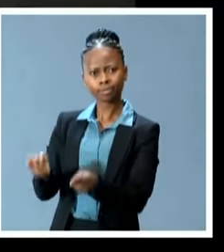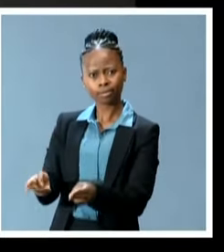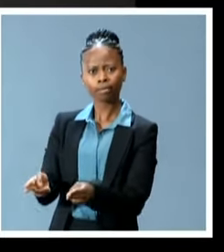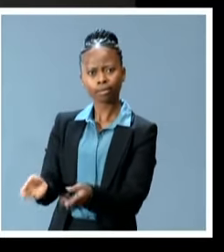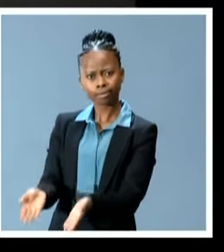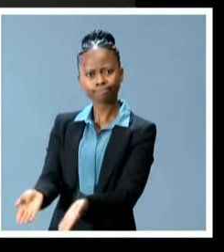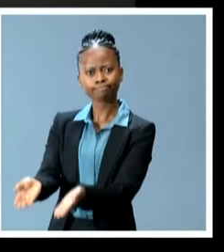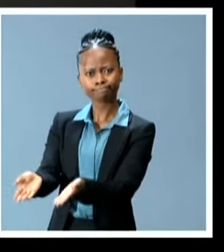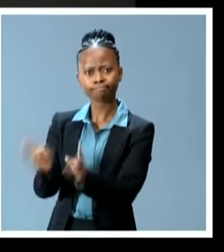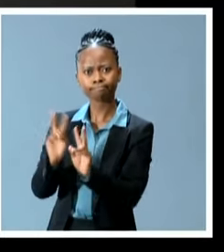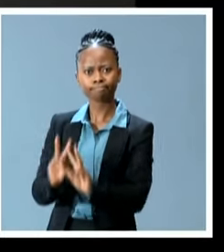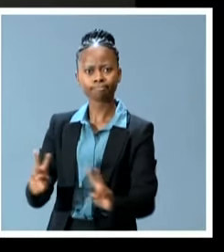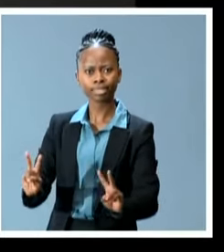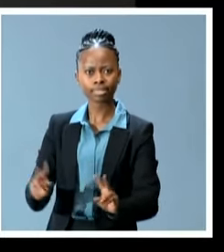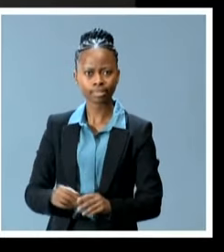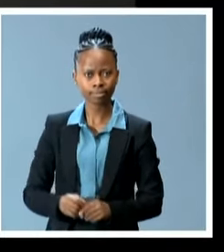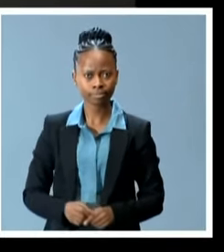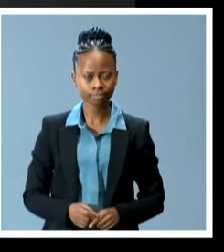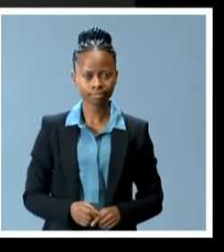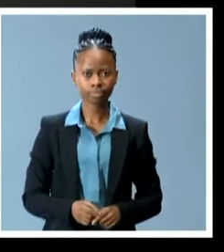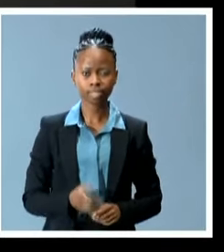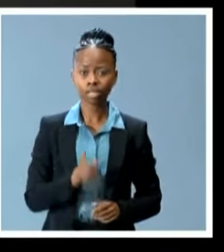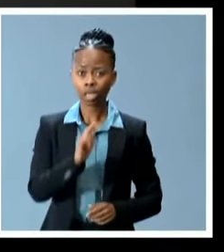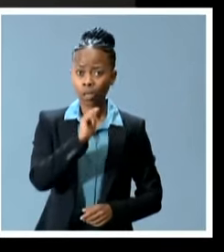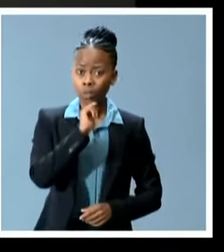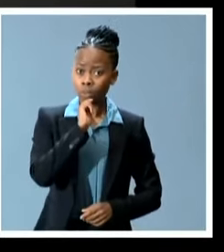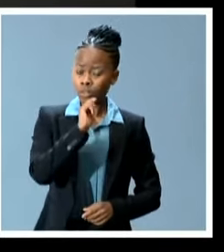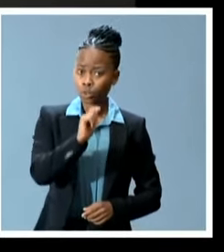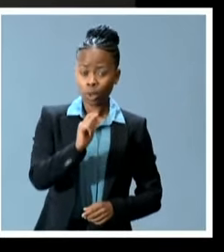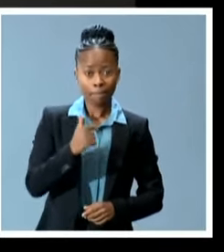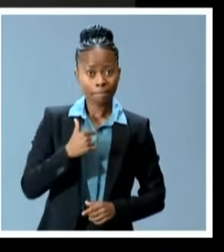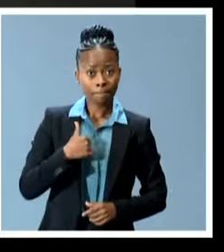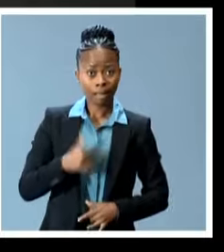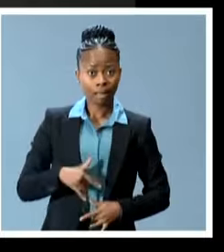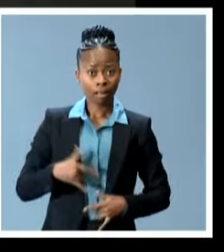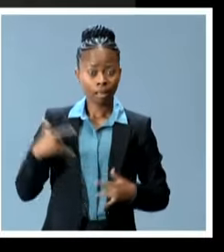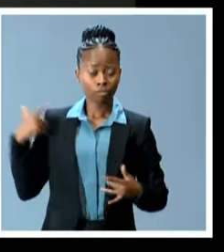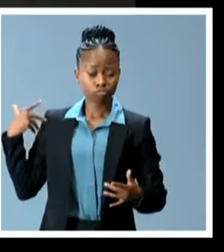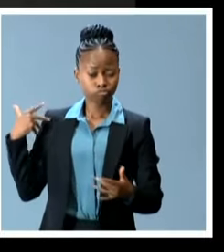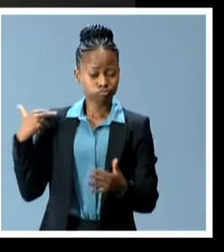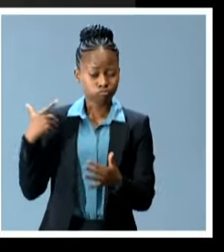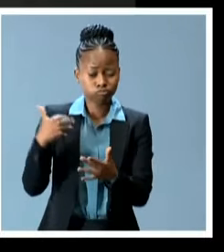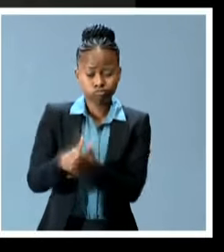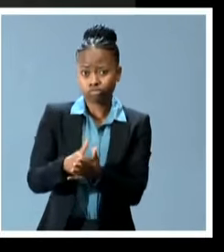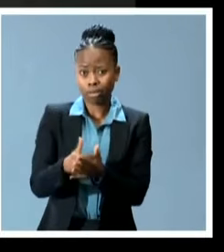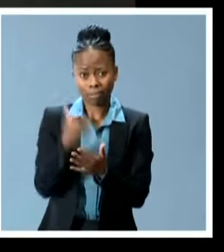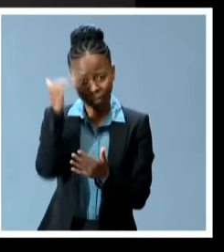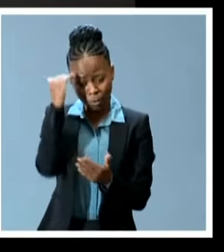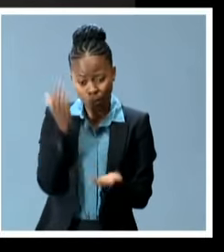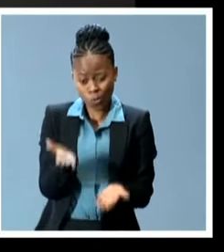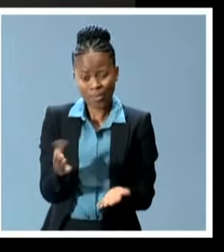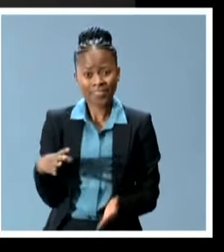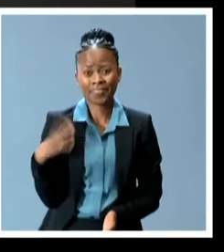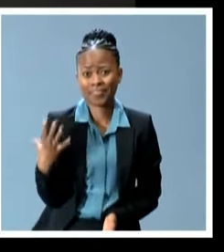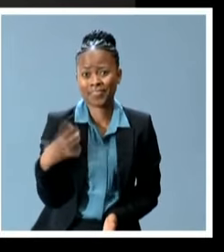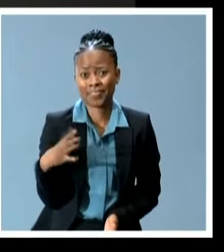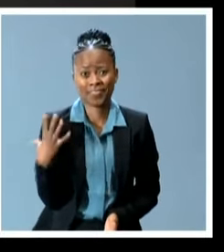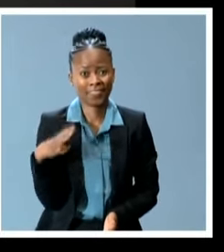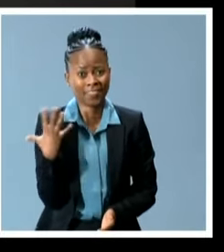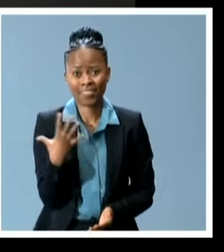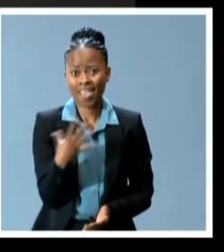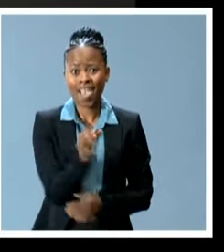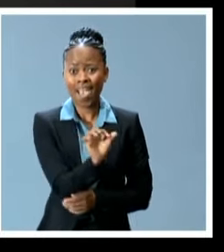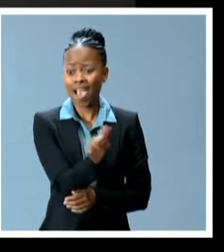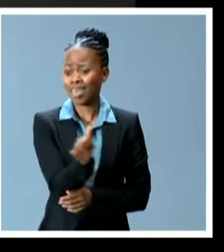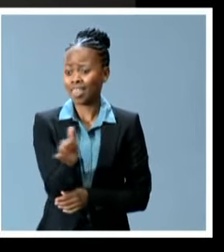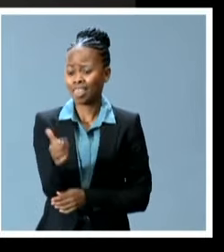I would do it all again. I can't imagine, that's all I've known. Everything else is just a fantasy. And